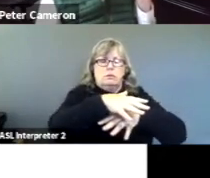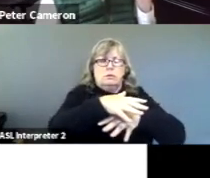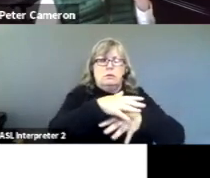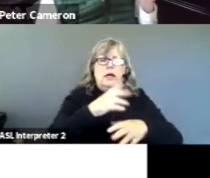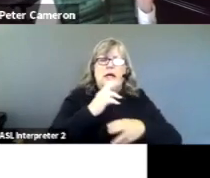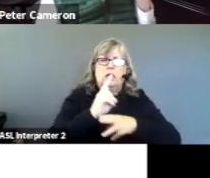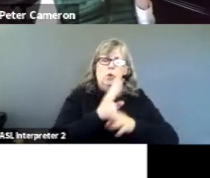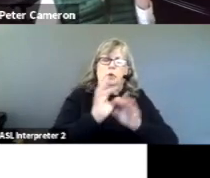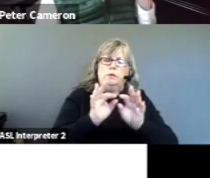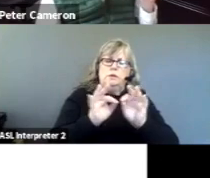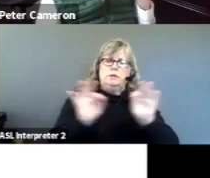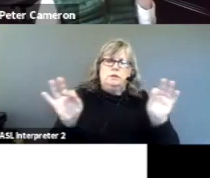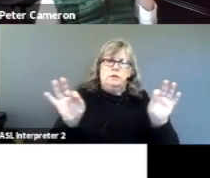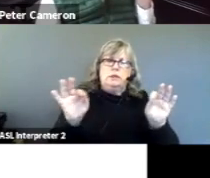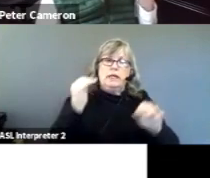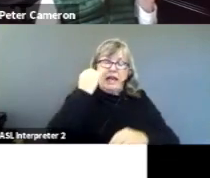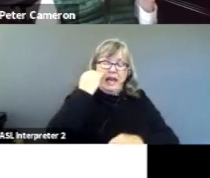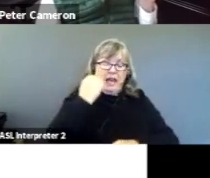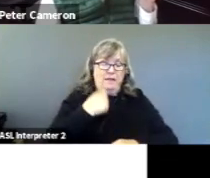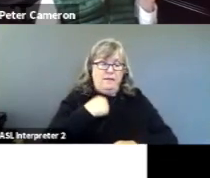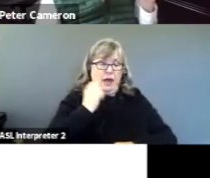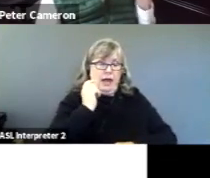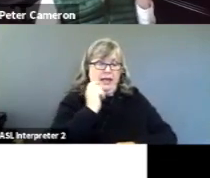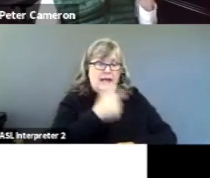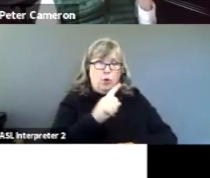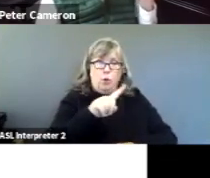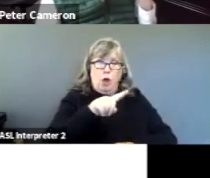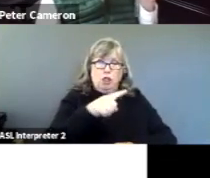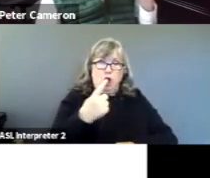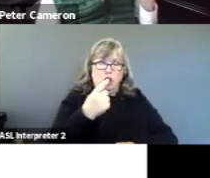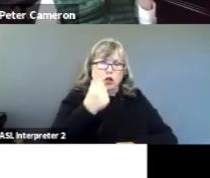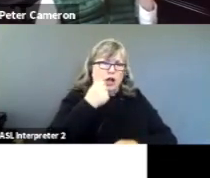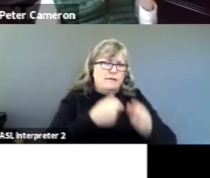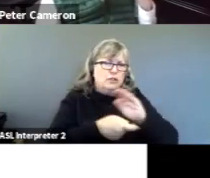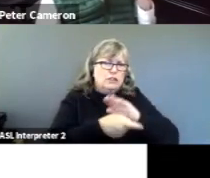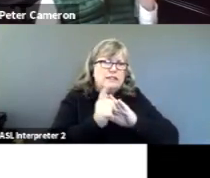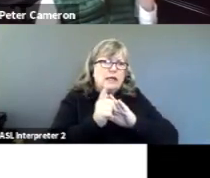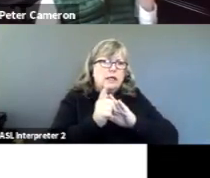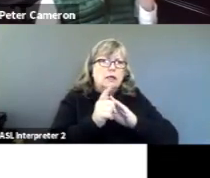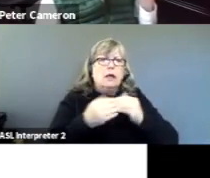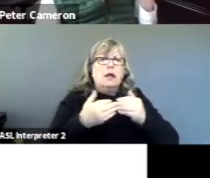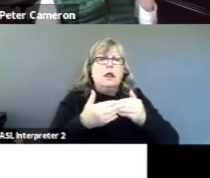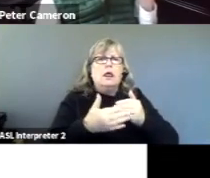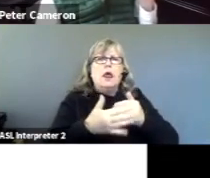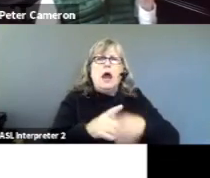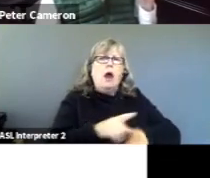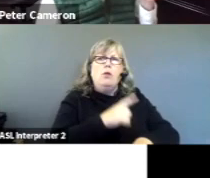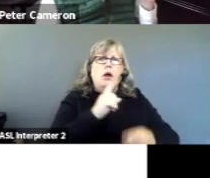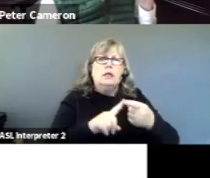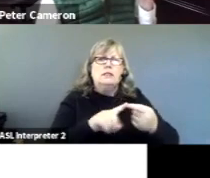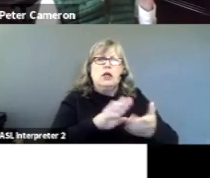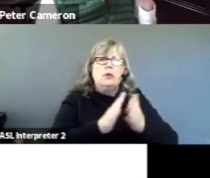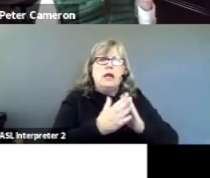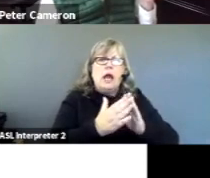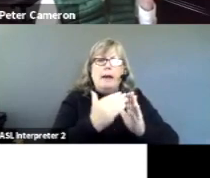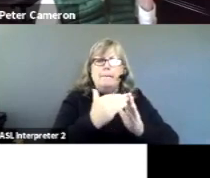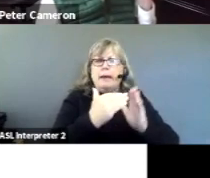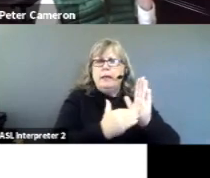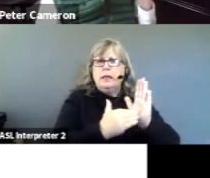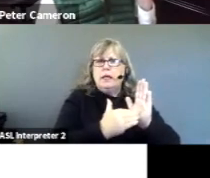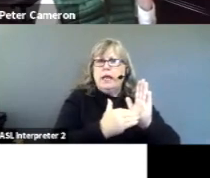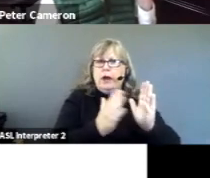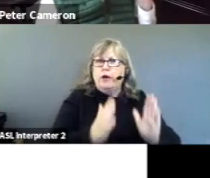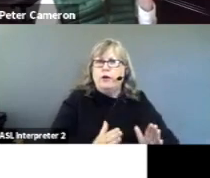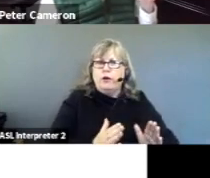that if I gave you $1 every second, how long would it take you to become a millionaire? About 11 and a